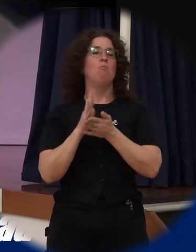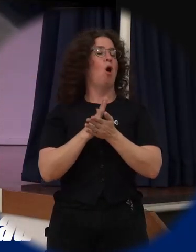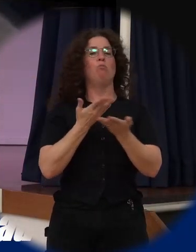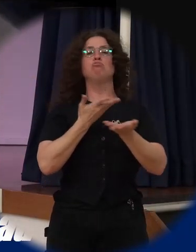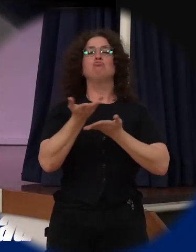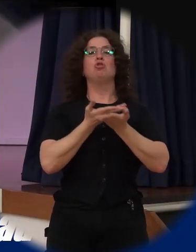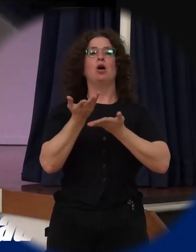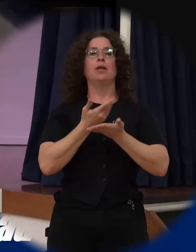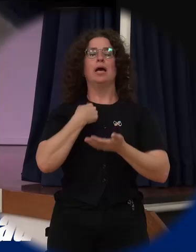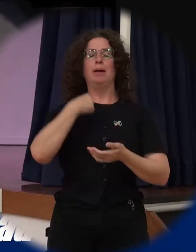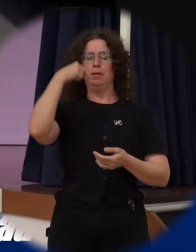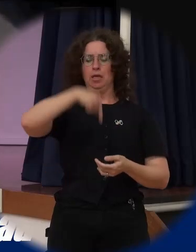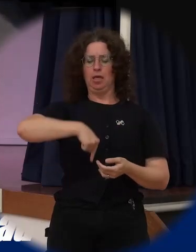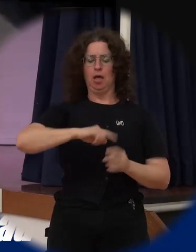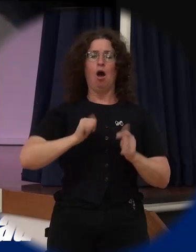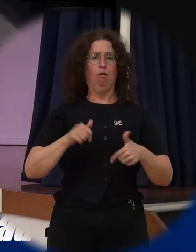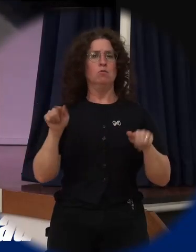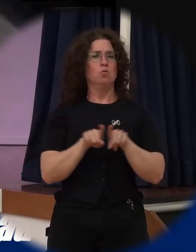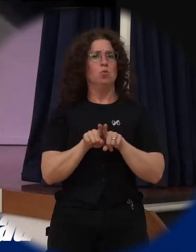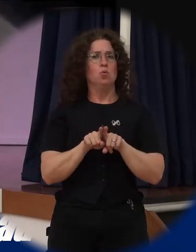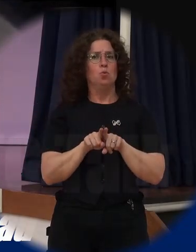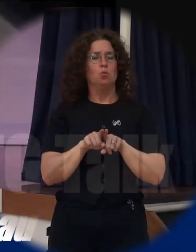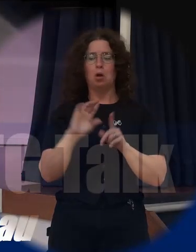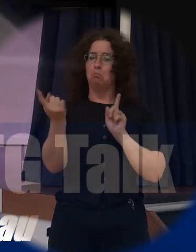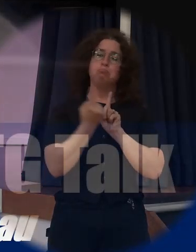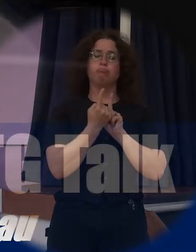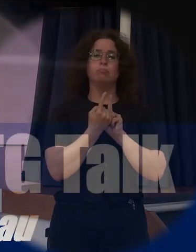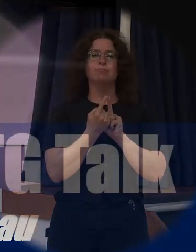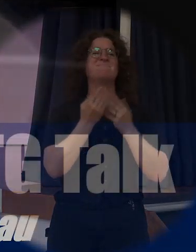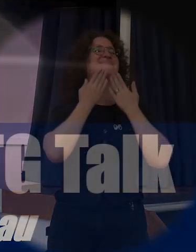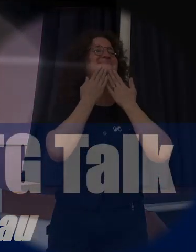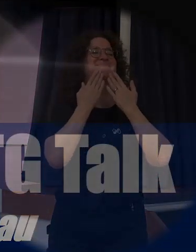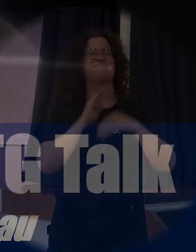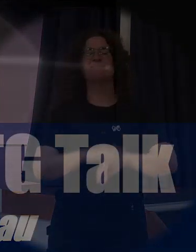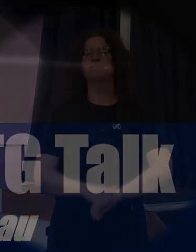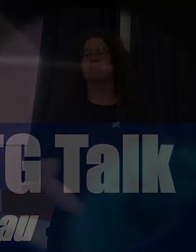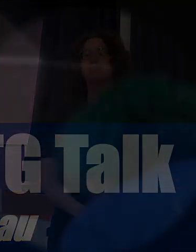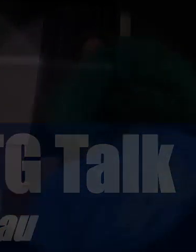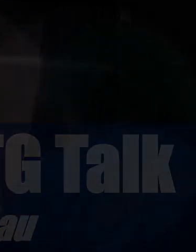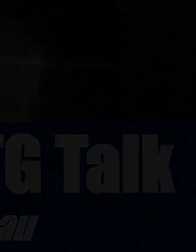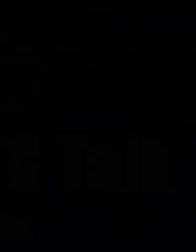anyone. I will be here after as well. You can always come up to chat. Thank you very much.